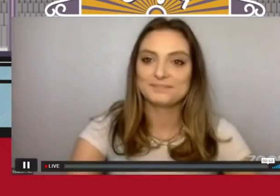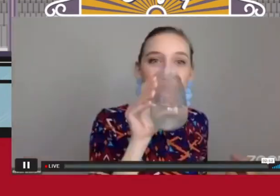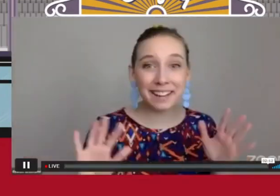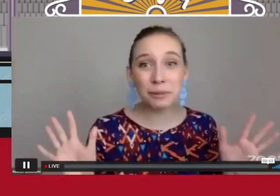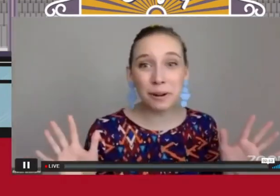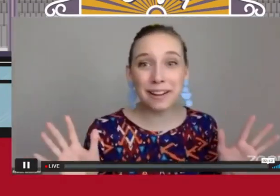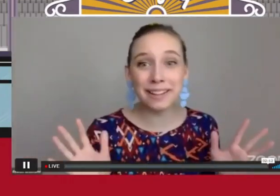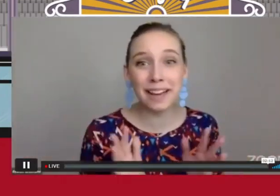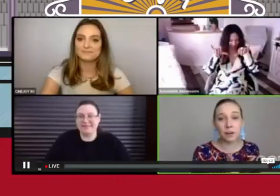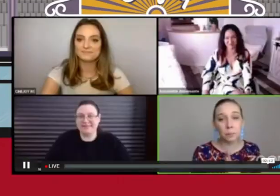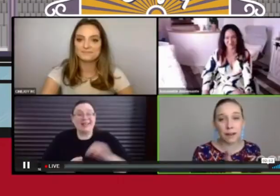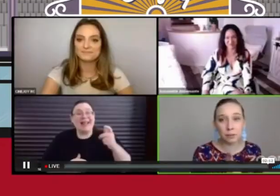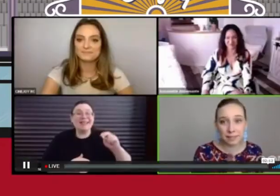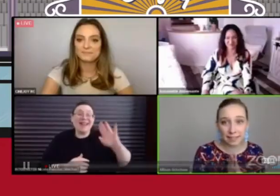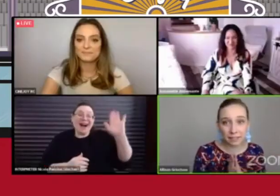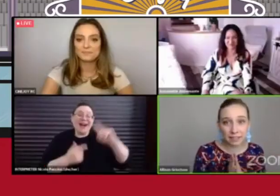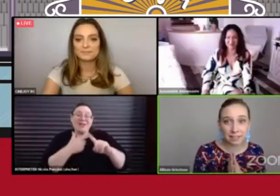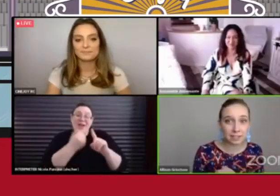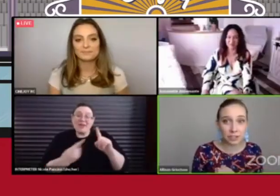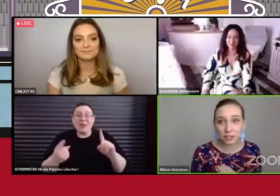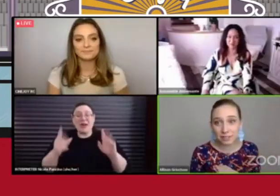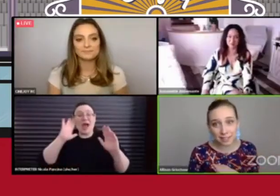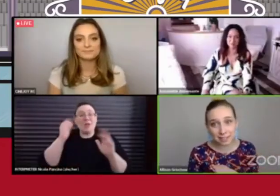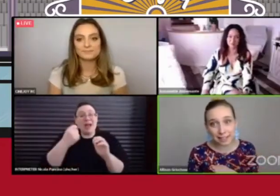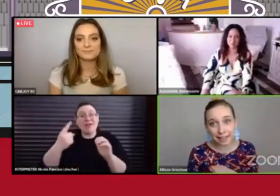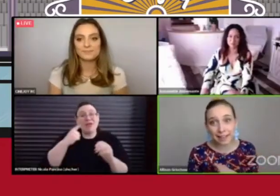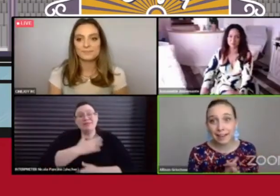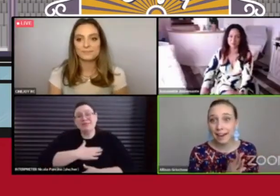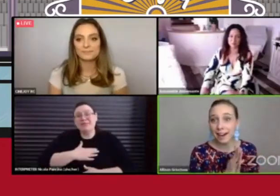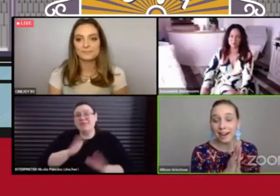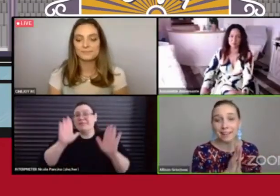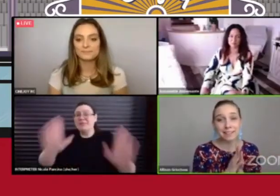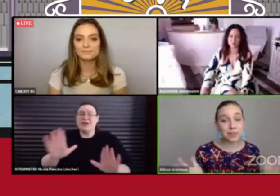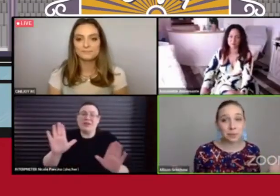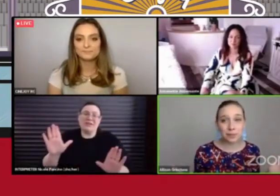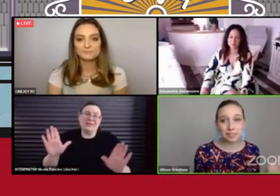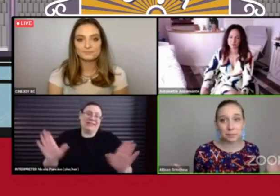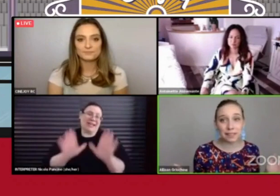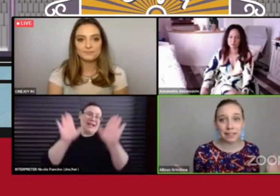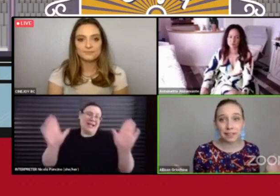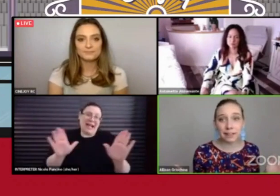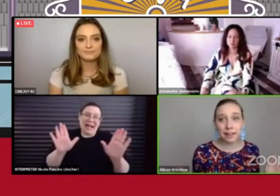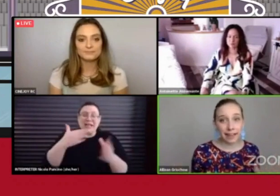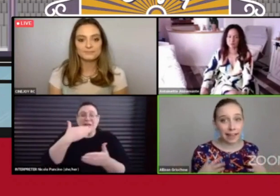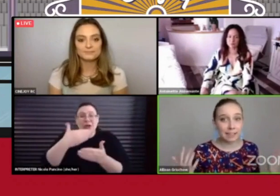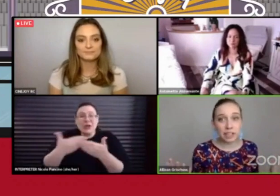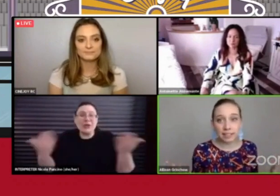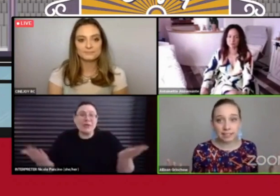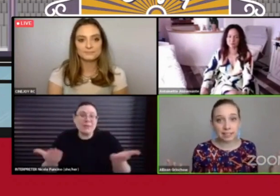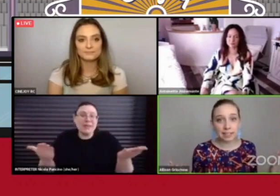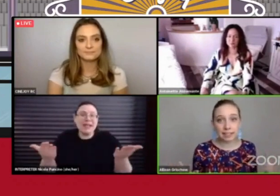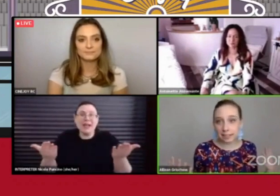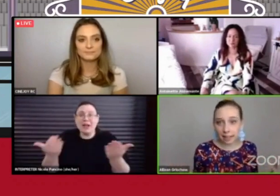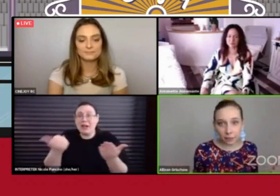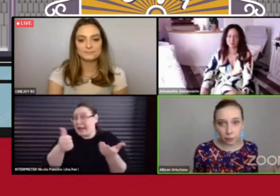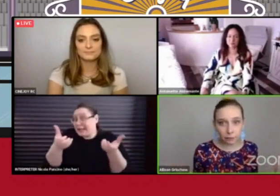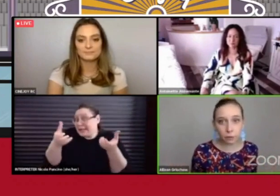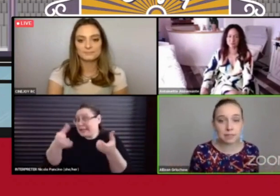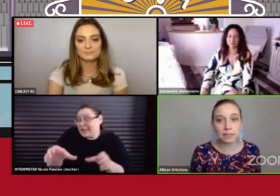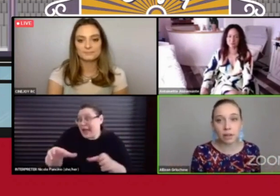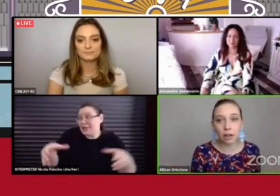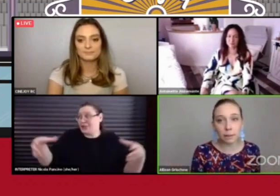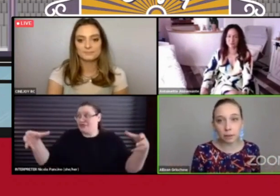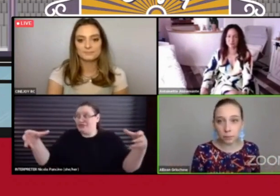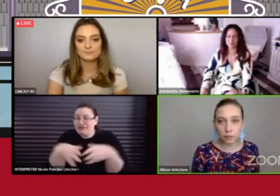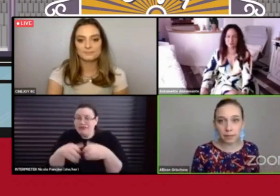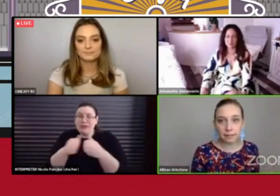hi everyone i hope everyone's having such a good sunday uh it's so good to be here any chance to get together with